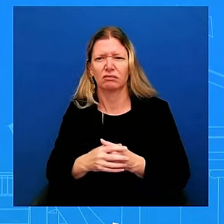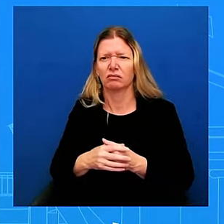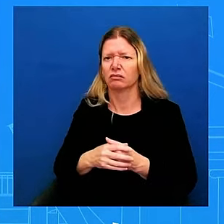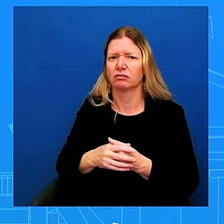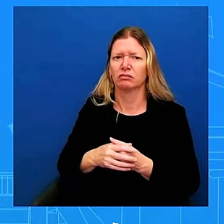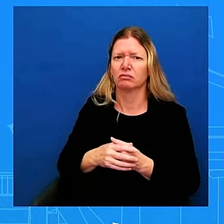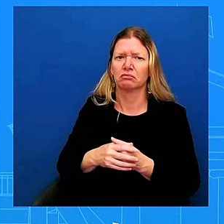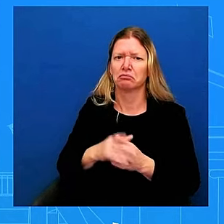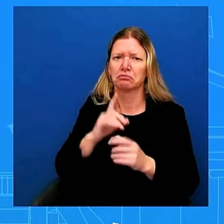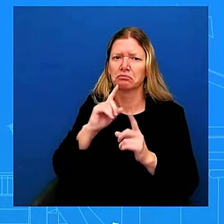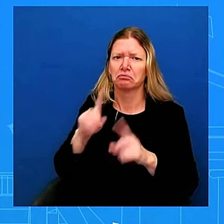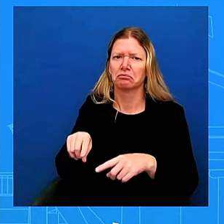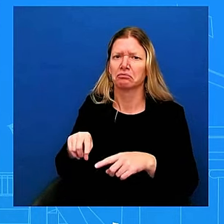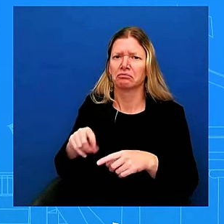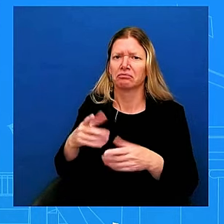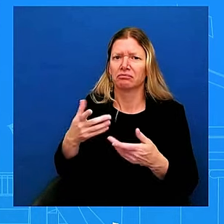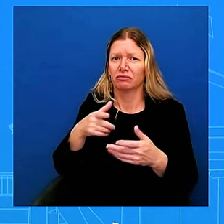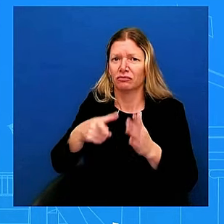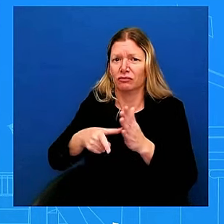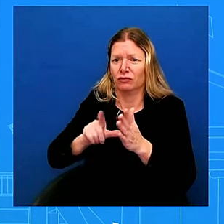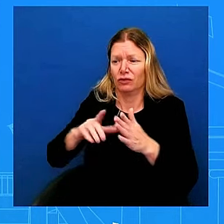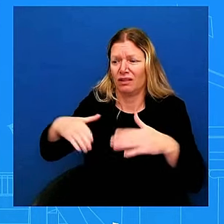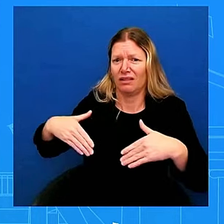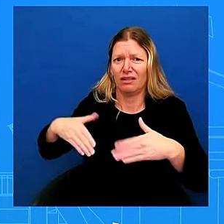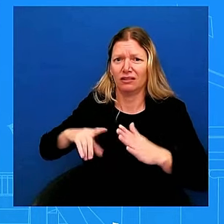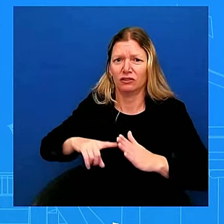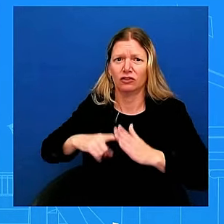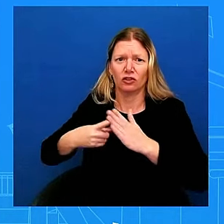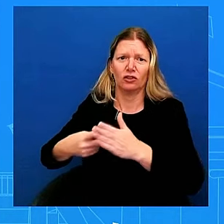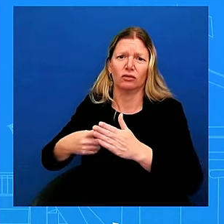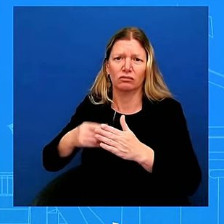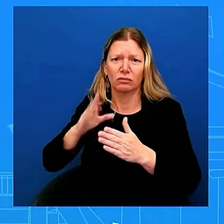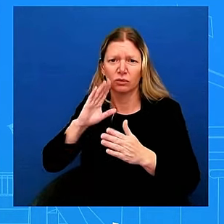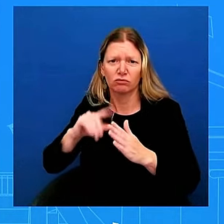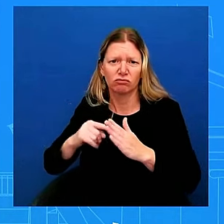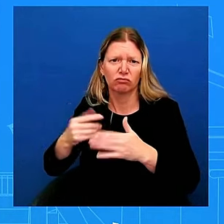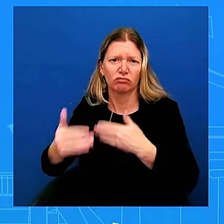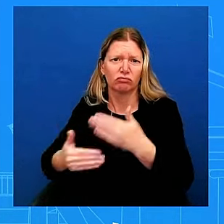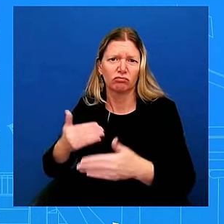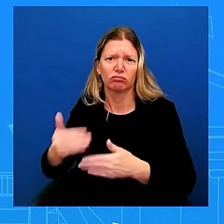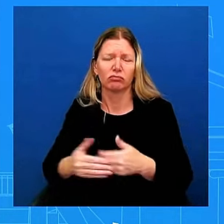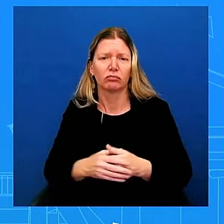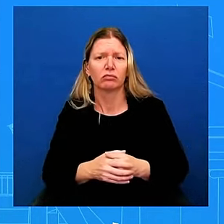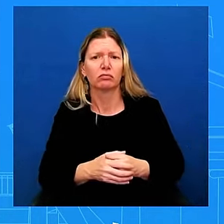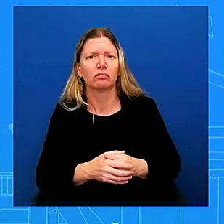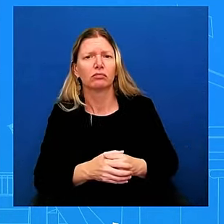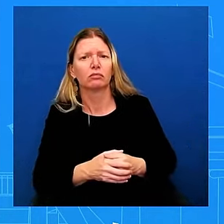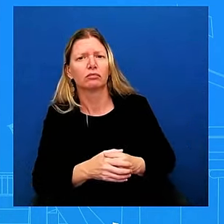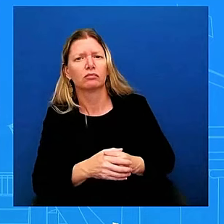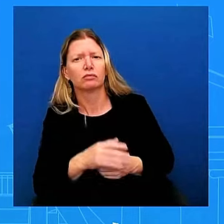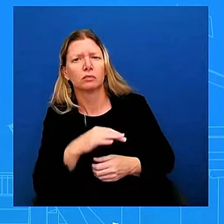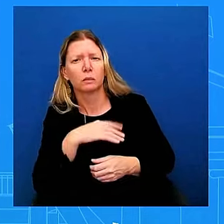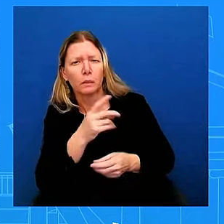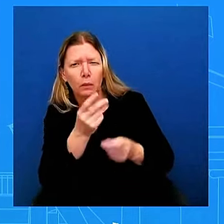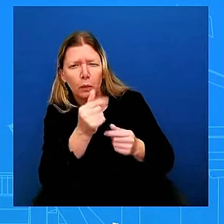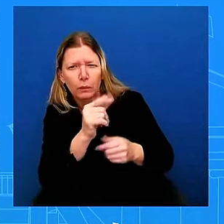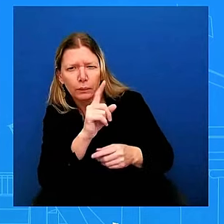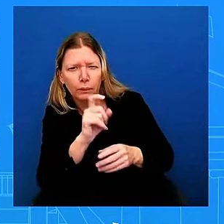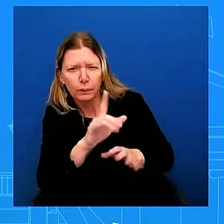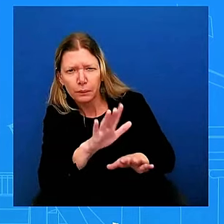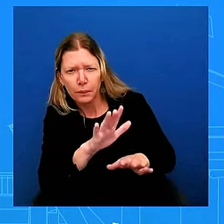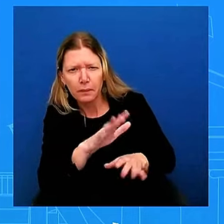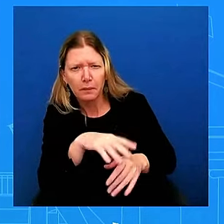underway. Okay, we're going to start wrapping up then. Just quickly, if I may, Secretary, can you fill out any more of the timeline of